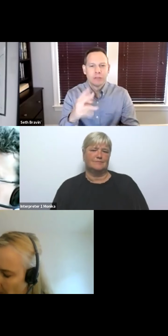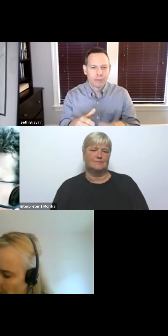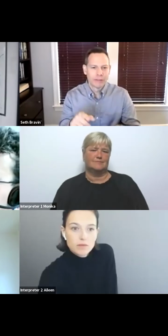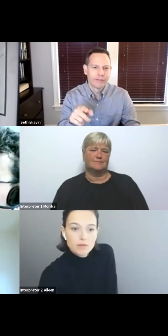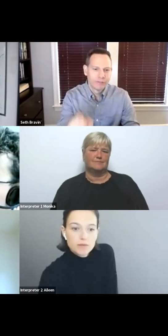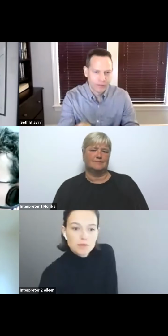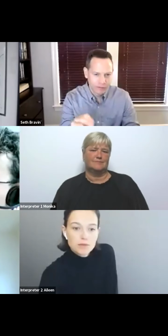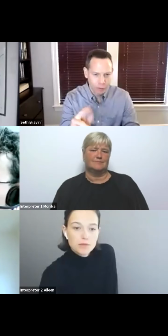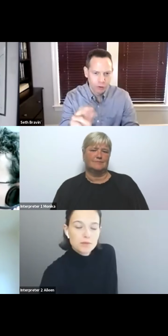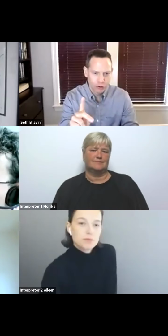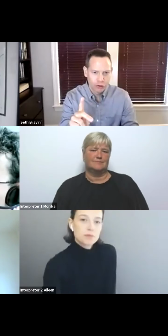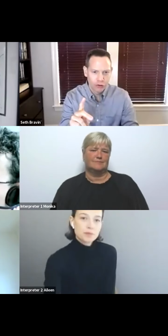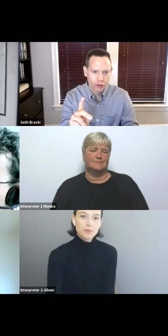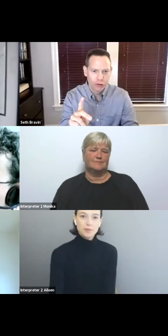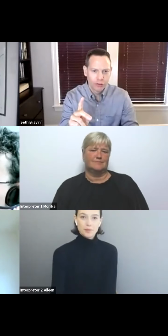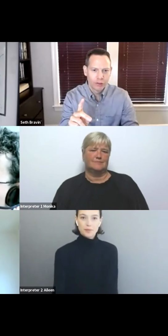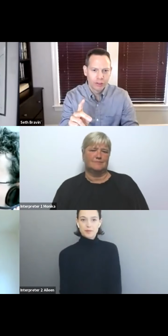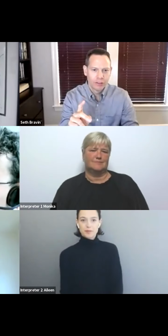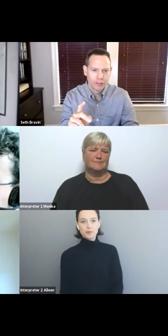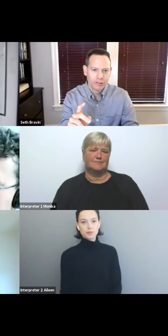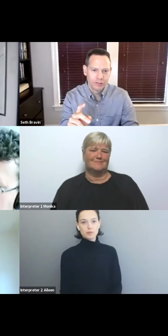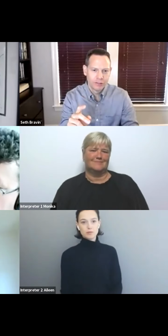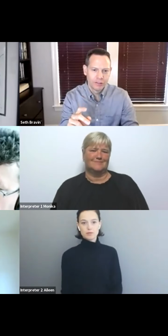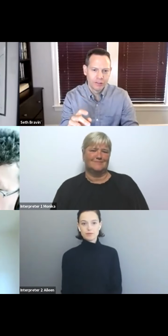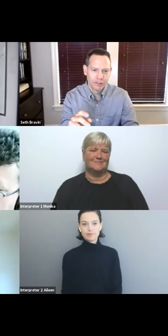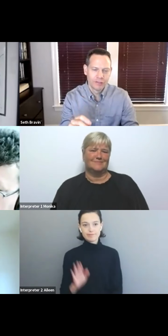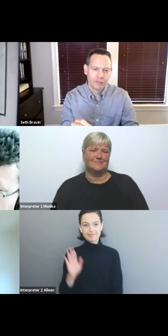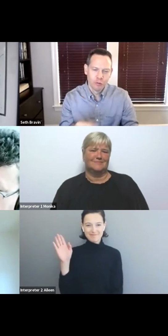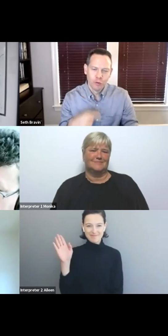backwards and then we can move two steps forward.